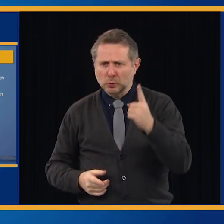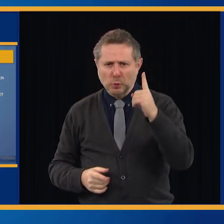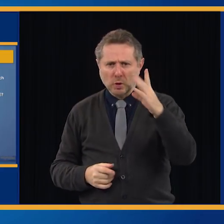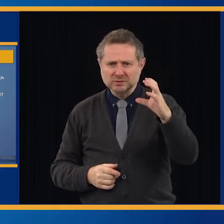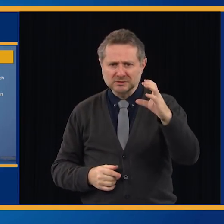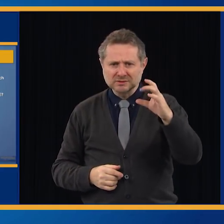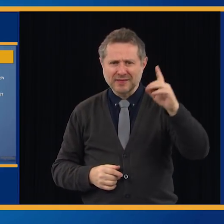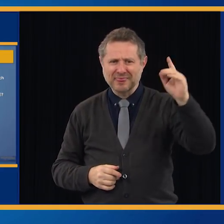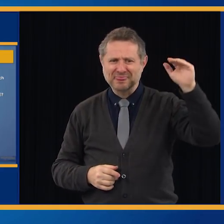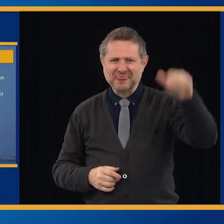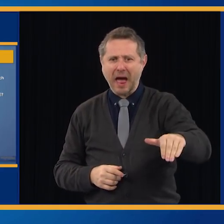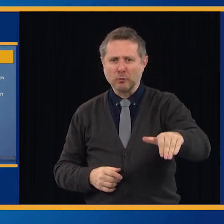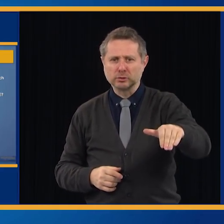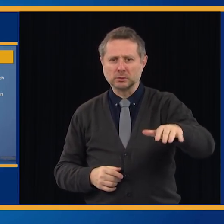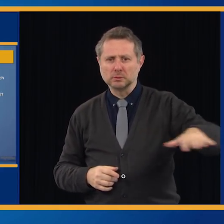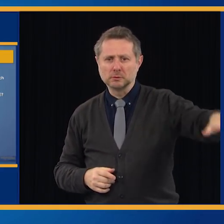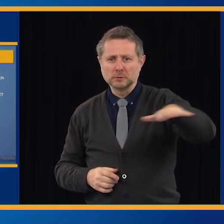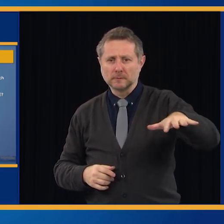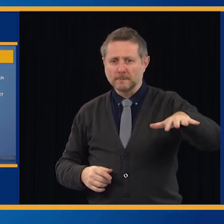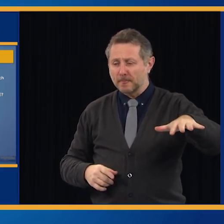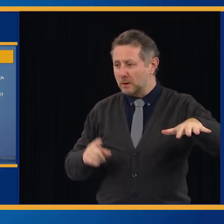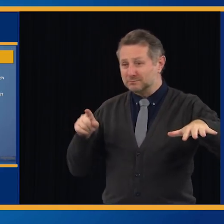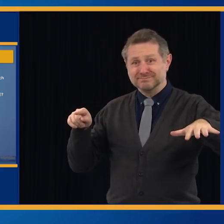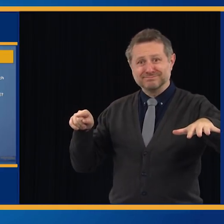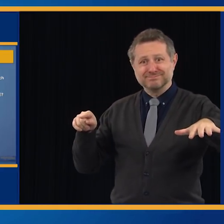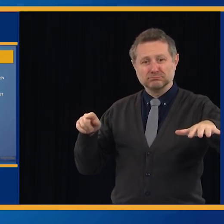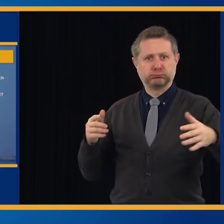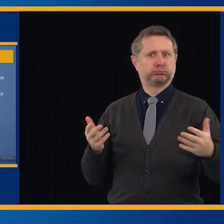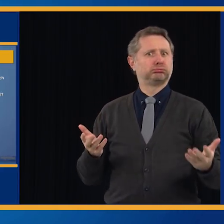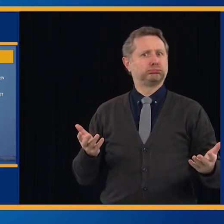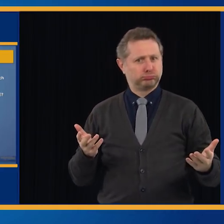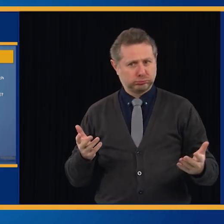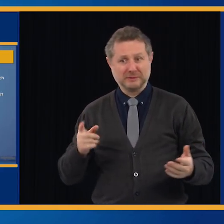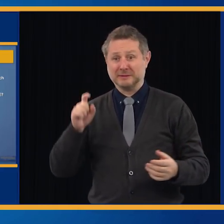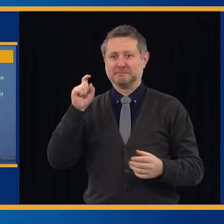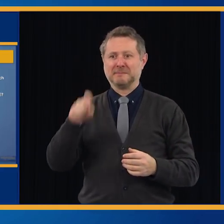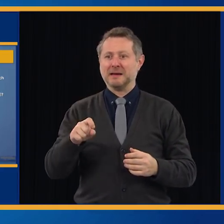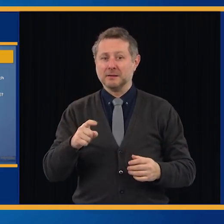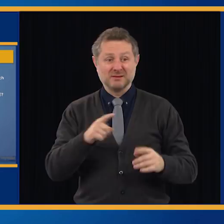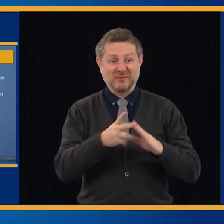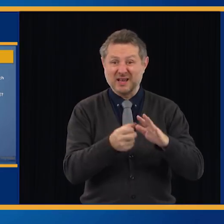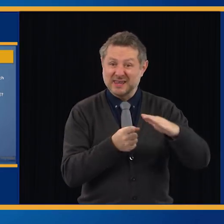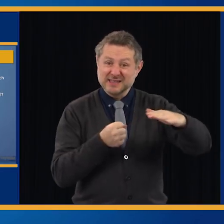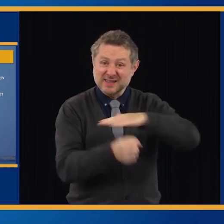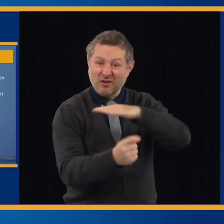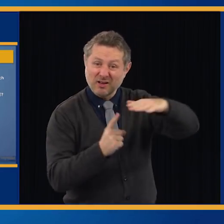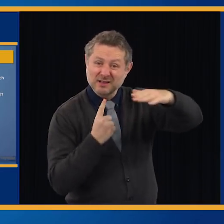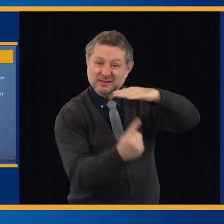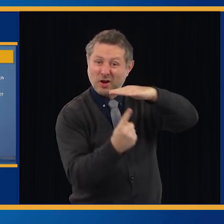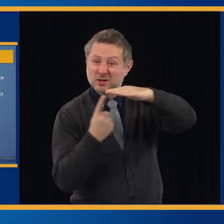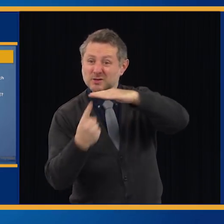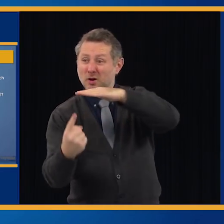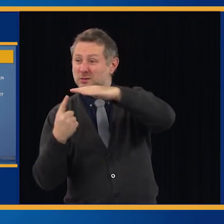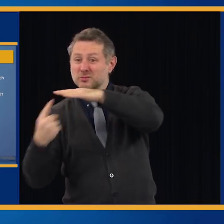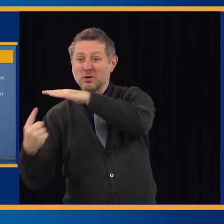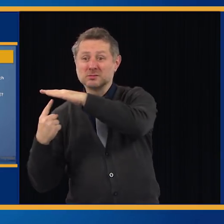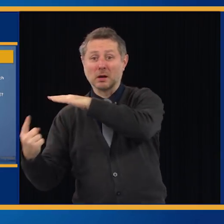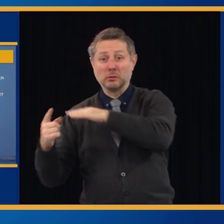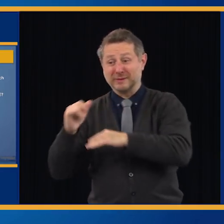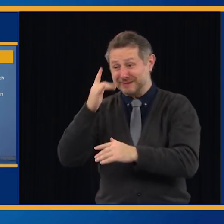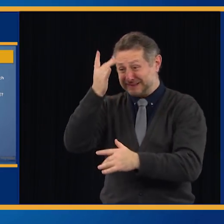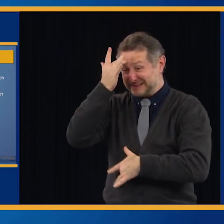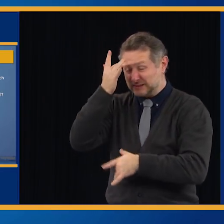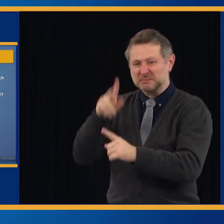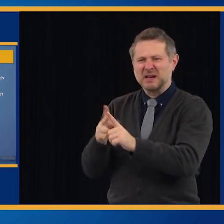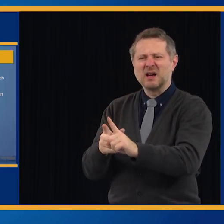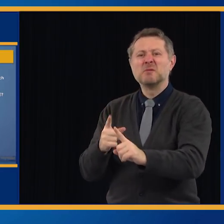place. You have to have isolation facilities in place. Isolation facilities are when someone gets sick, you know they're